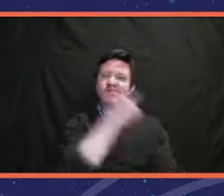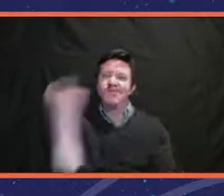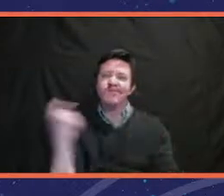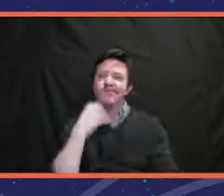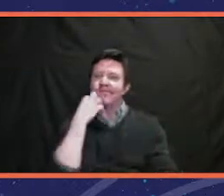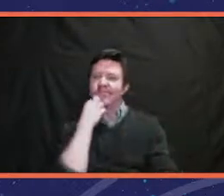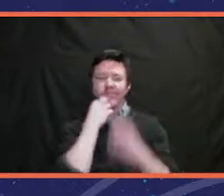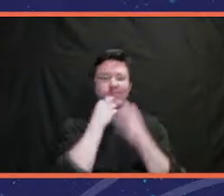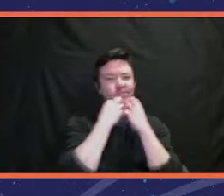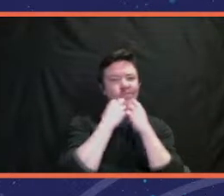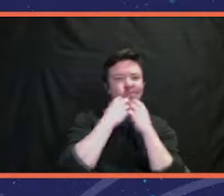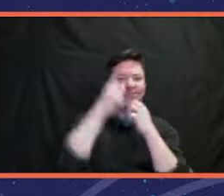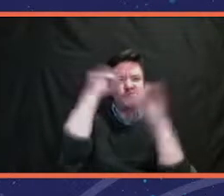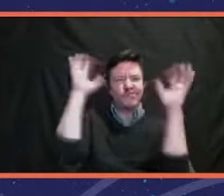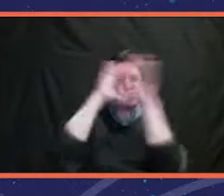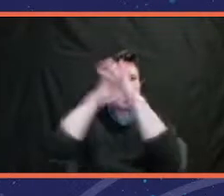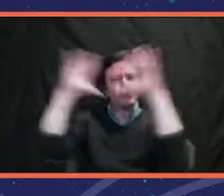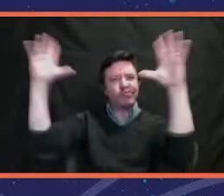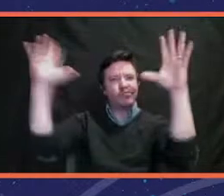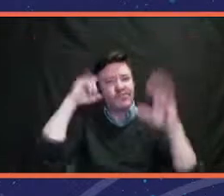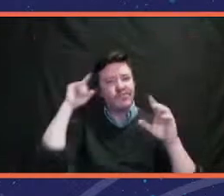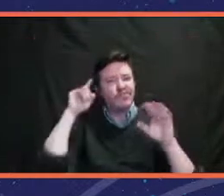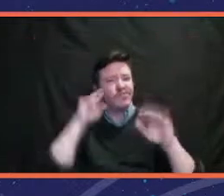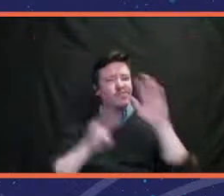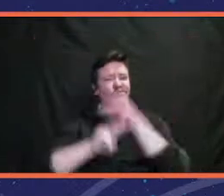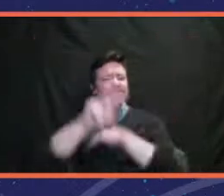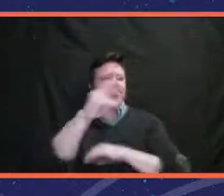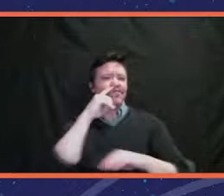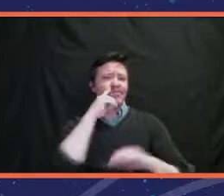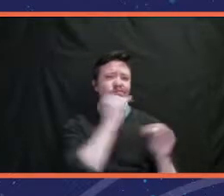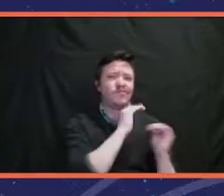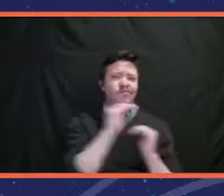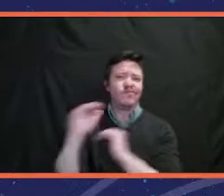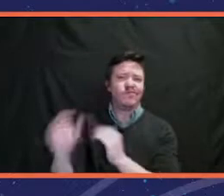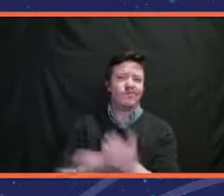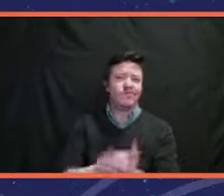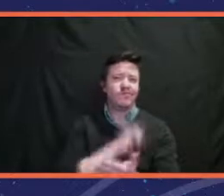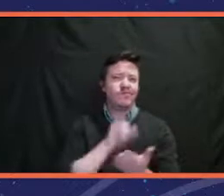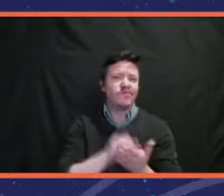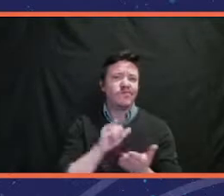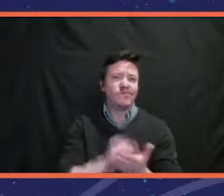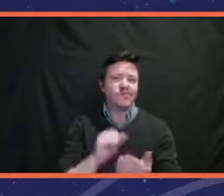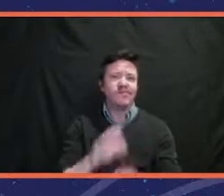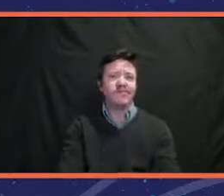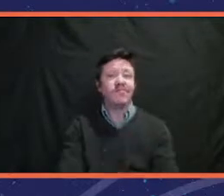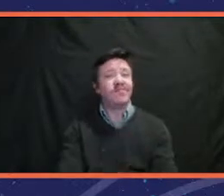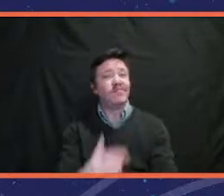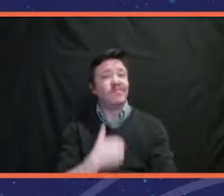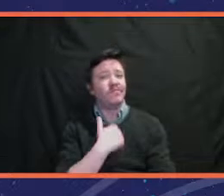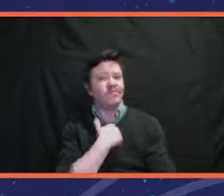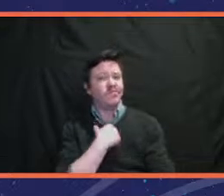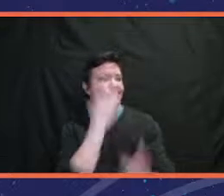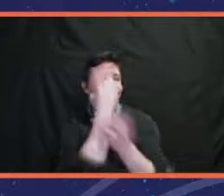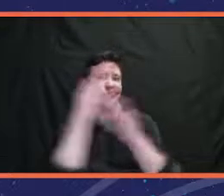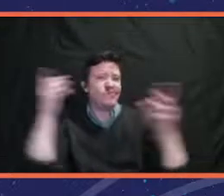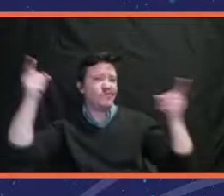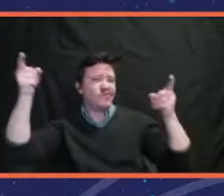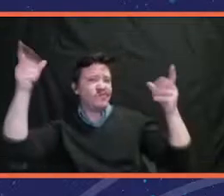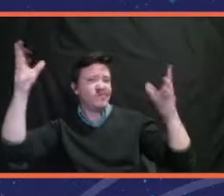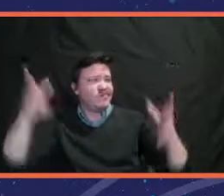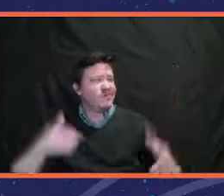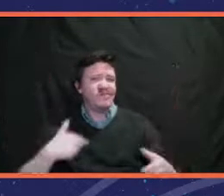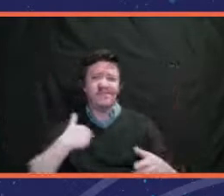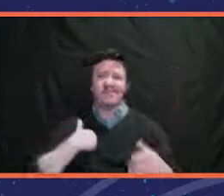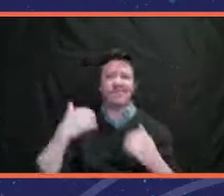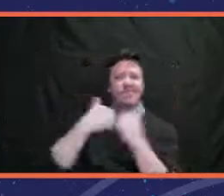crying, then I'm laughing like the grills in the middle passage. That's why I'm dancing and I'm resting, go on and tell the masses. Divided, we're less strong like